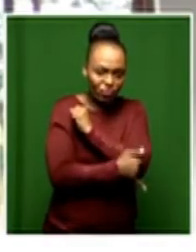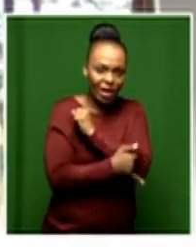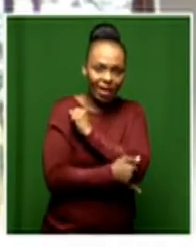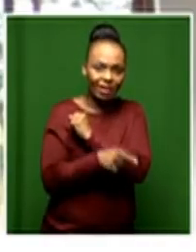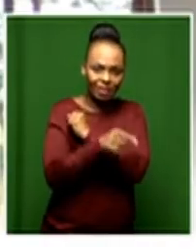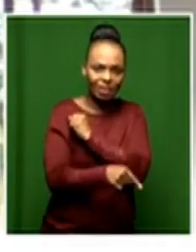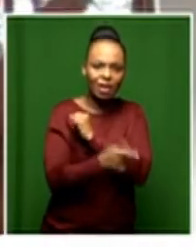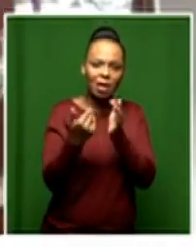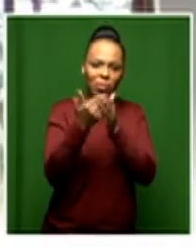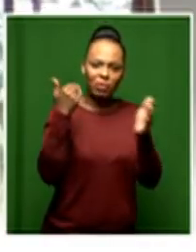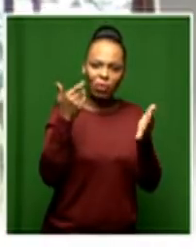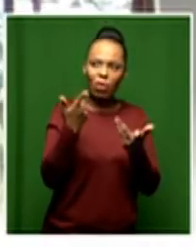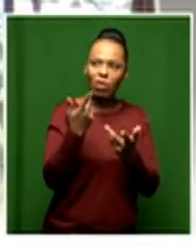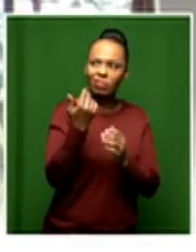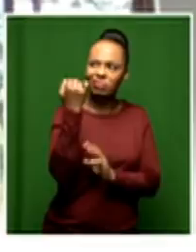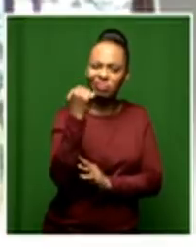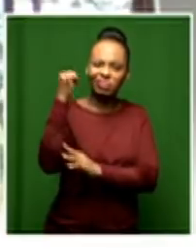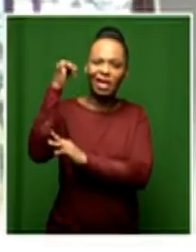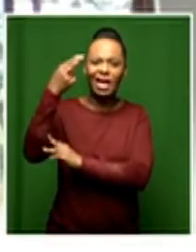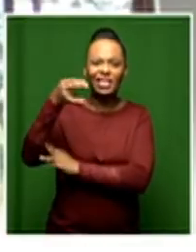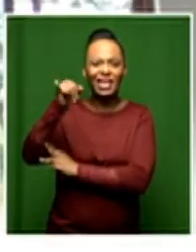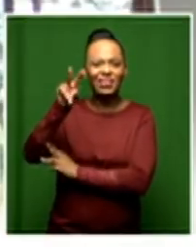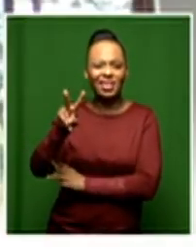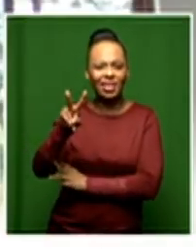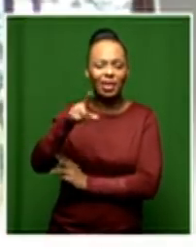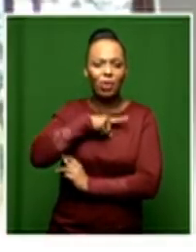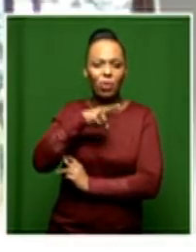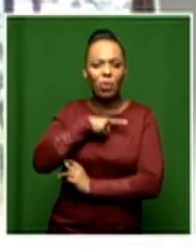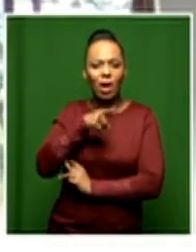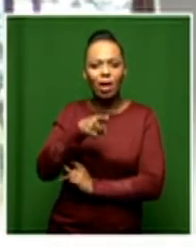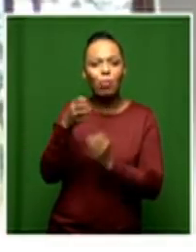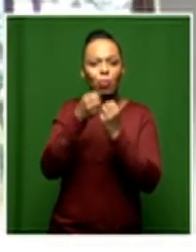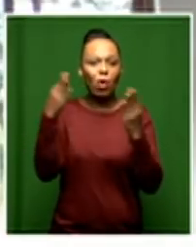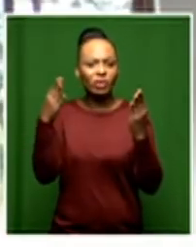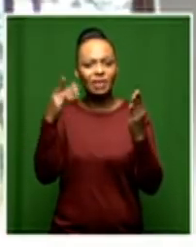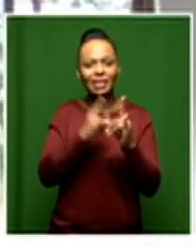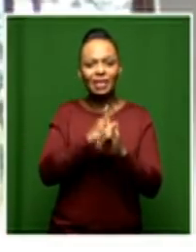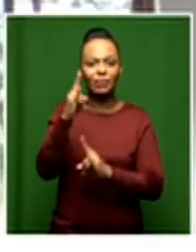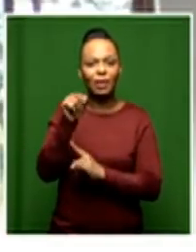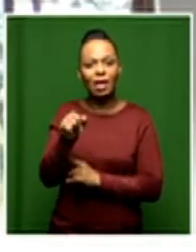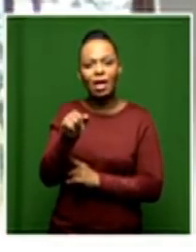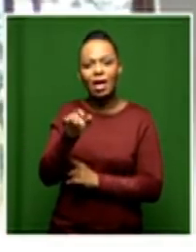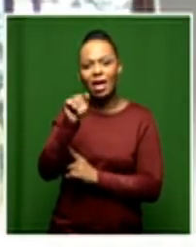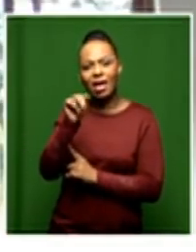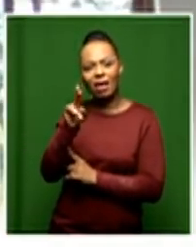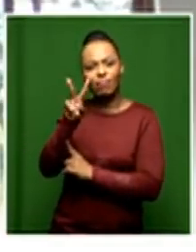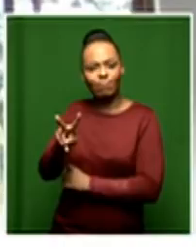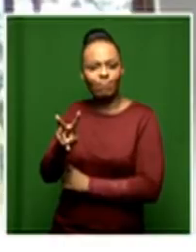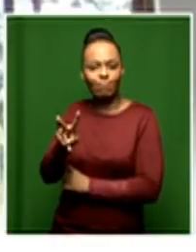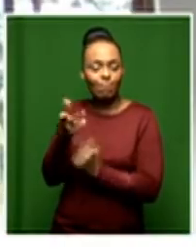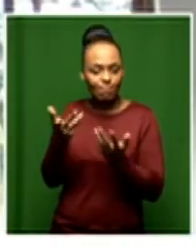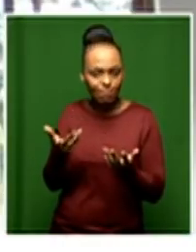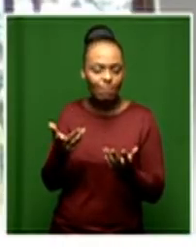was denying HIV to have the biggest and one of the most successful antiretroviral treatment program in the world.